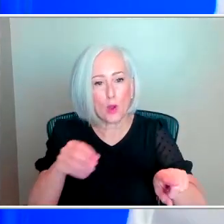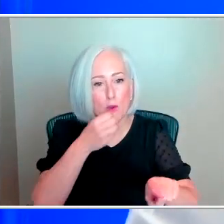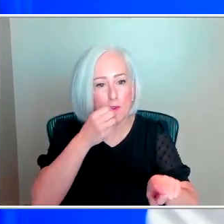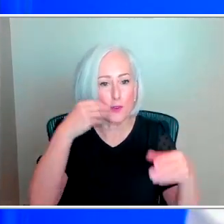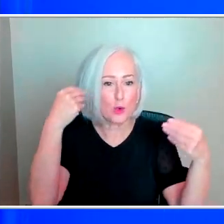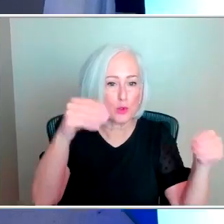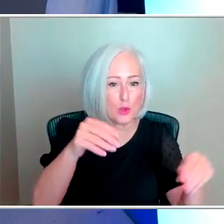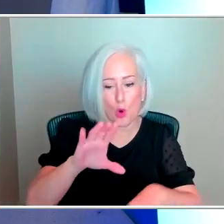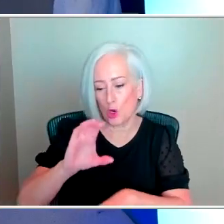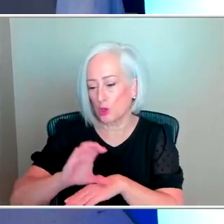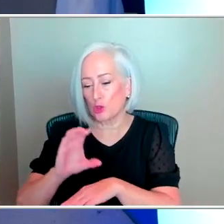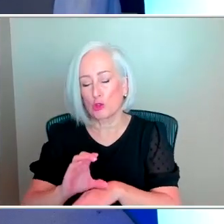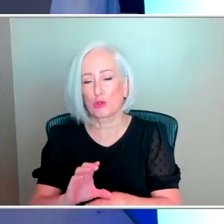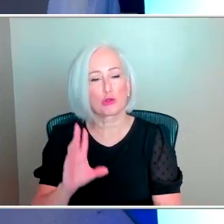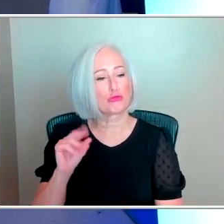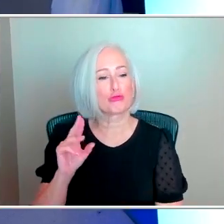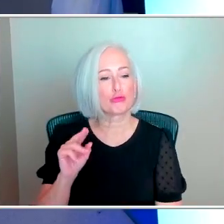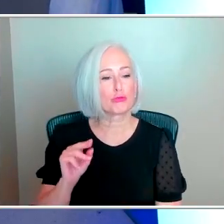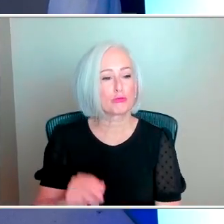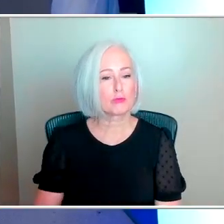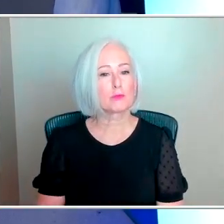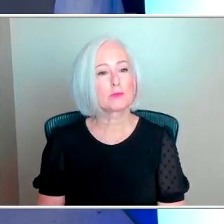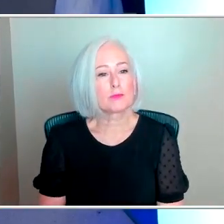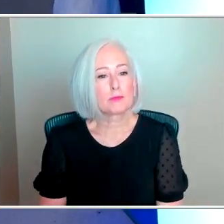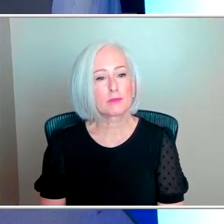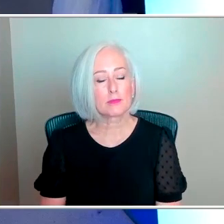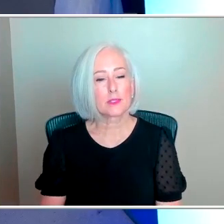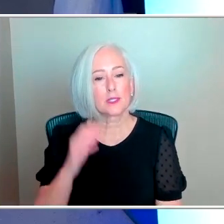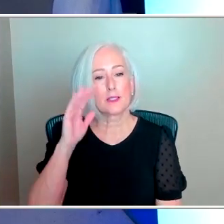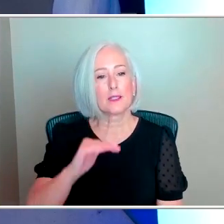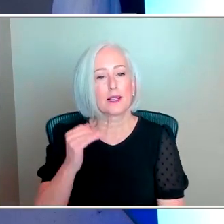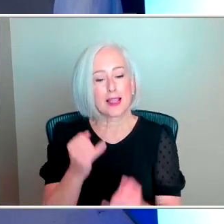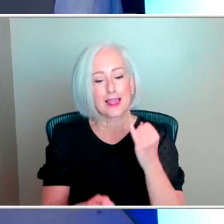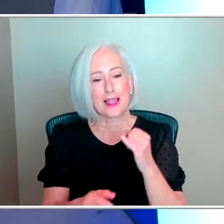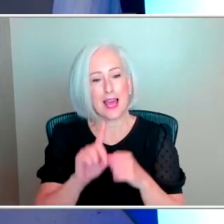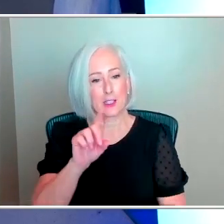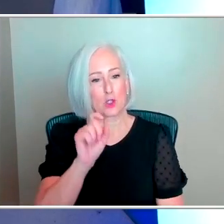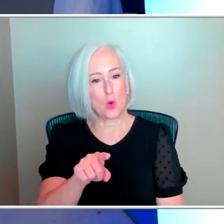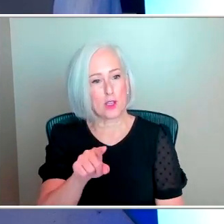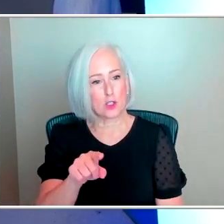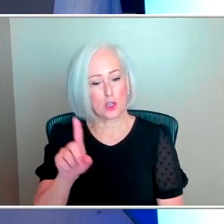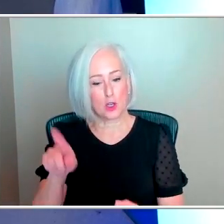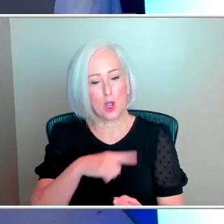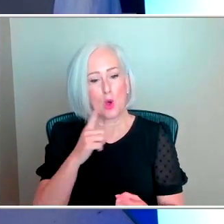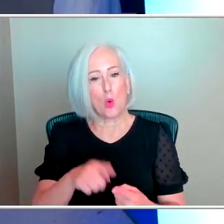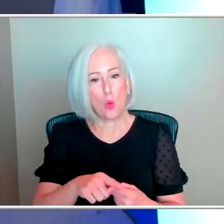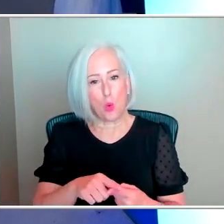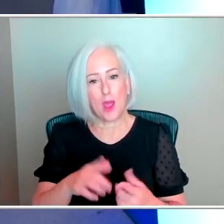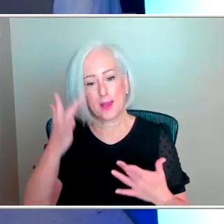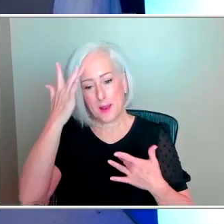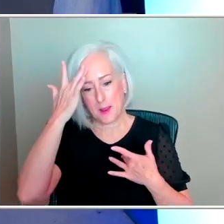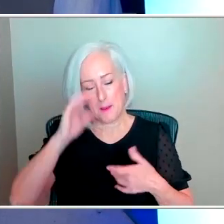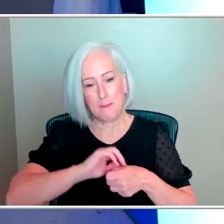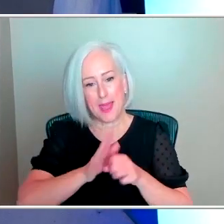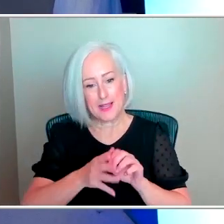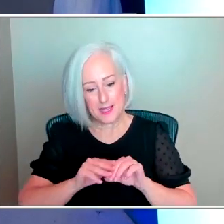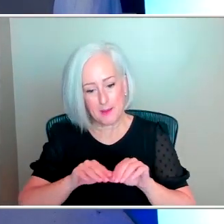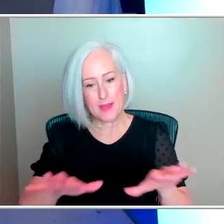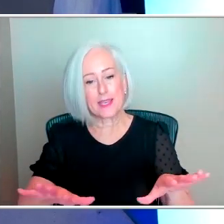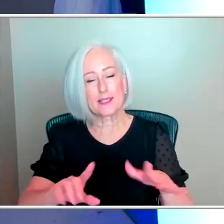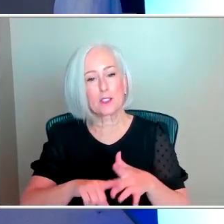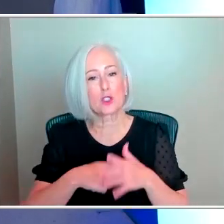that. Joellen has our last question. When the COVID pandemic started, we remember all the discussion of indoor air quality and